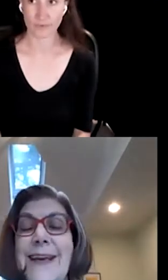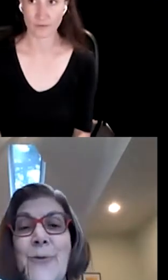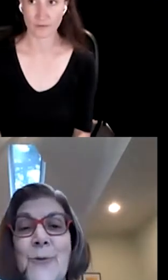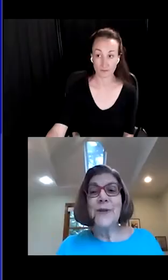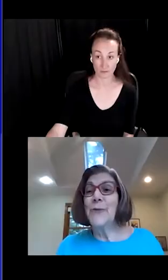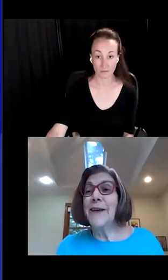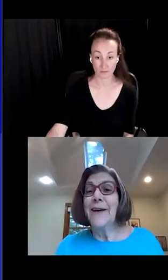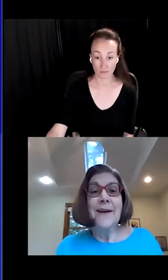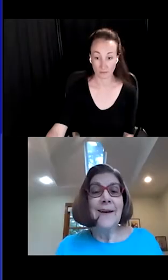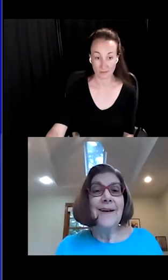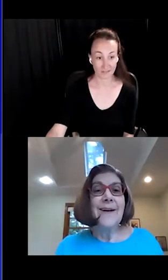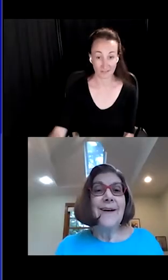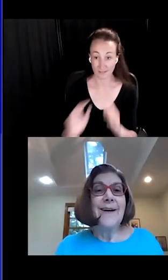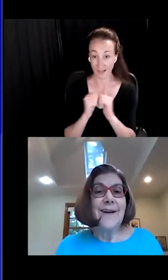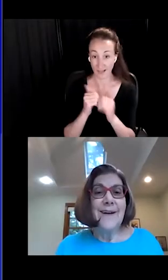Dee, how are we doing?